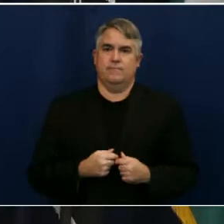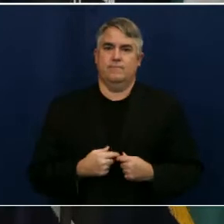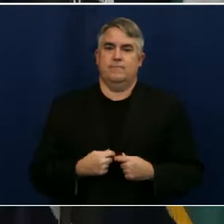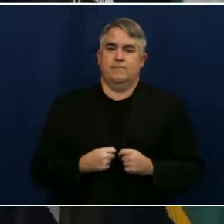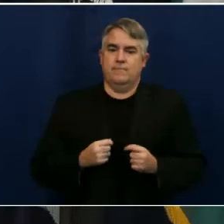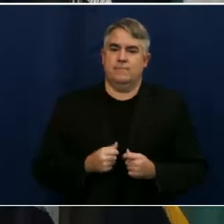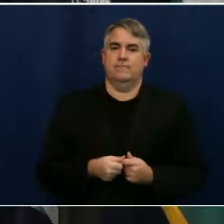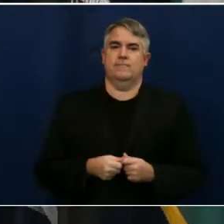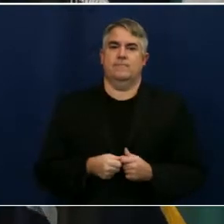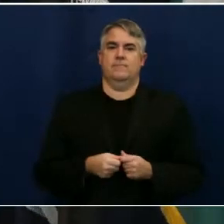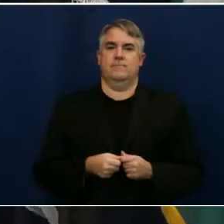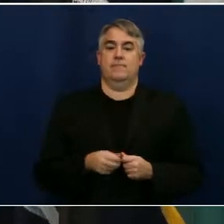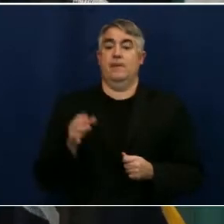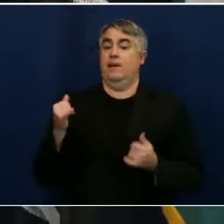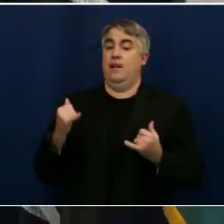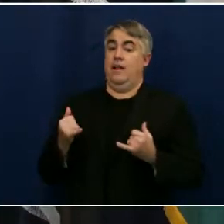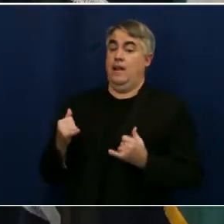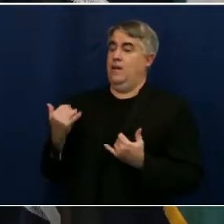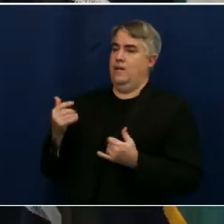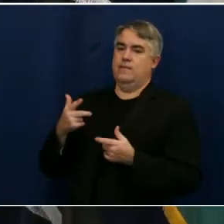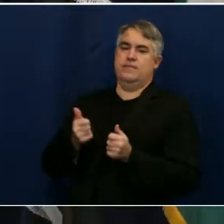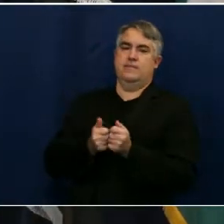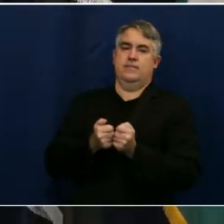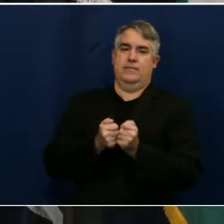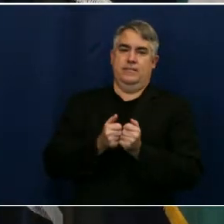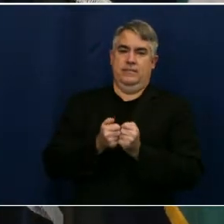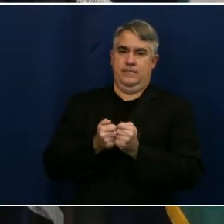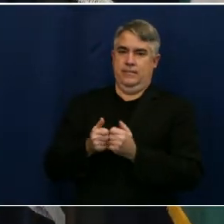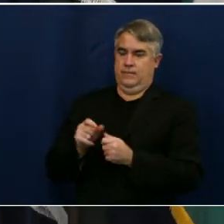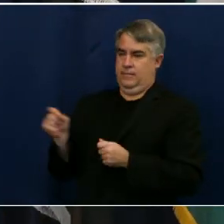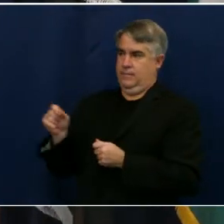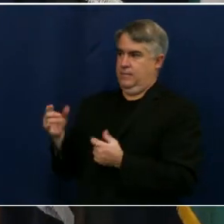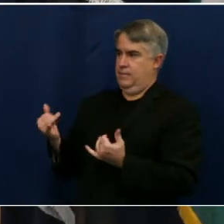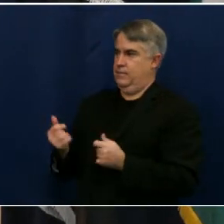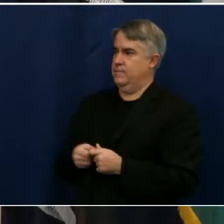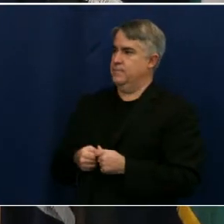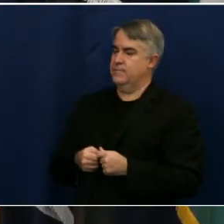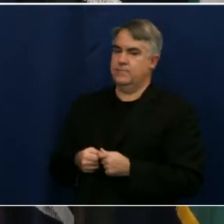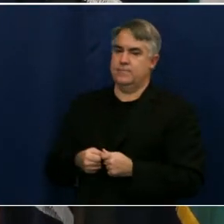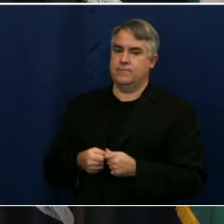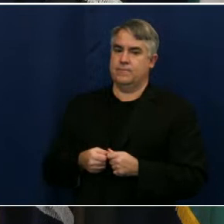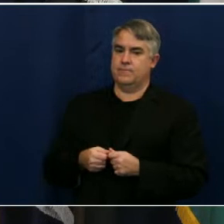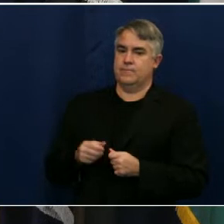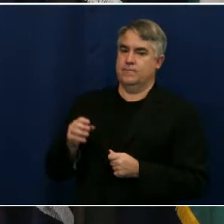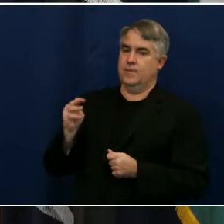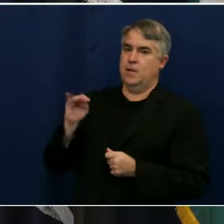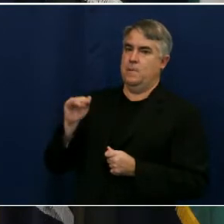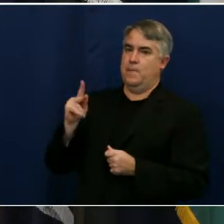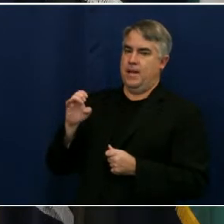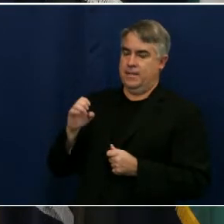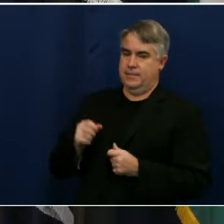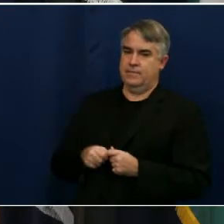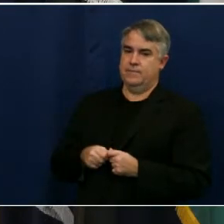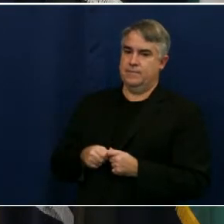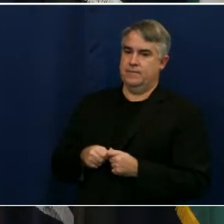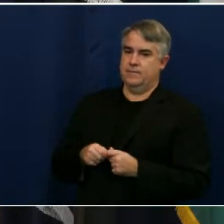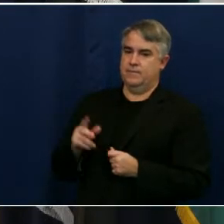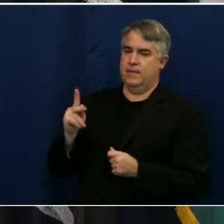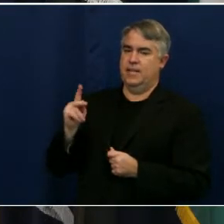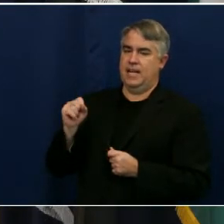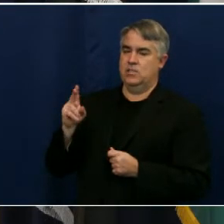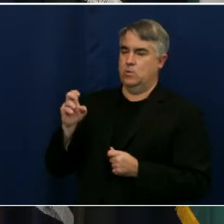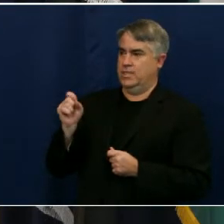We'll now go to our text questions. This question is from Mike McKinnon with KUSI. Will San Diego County